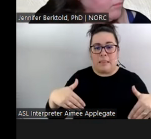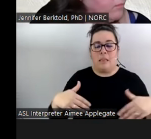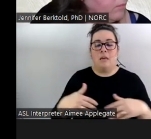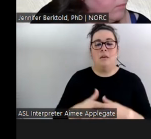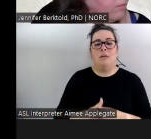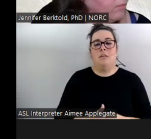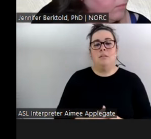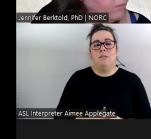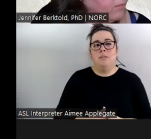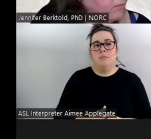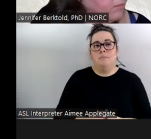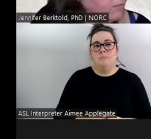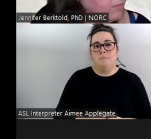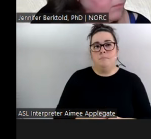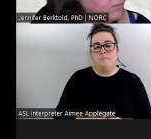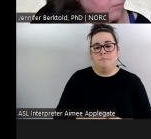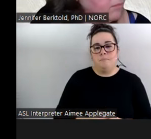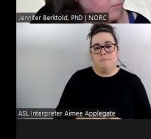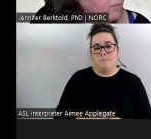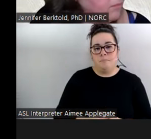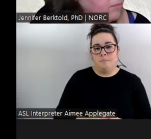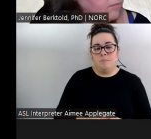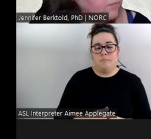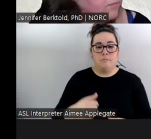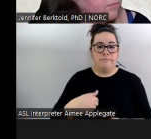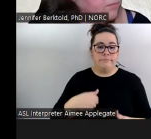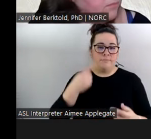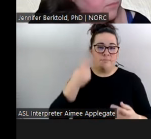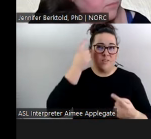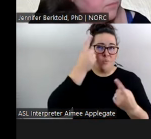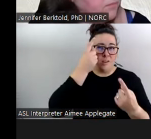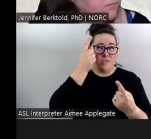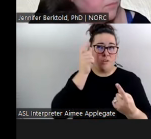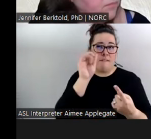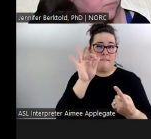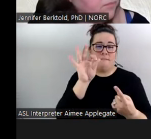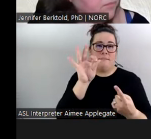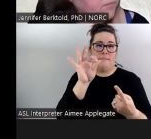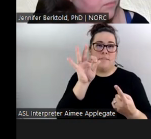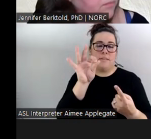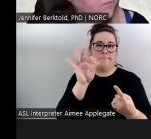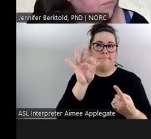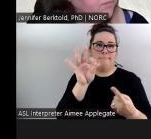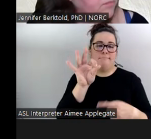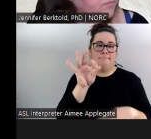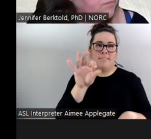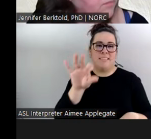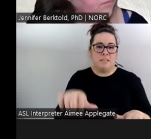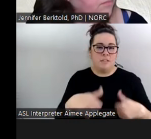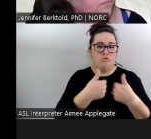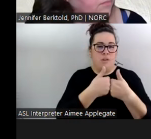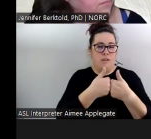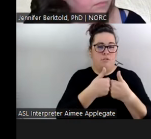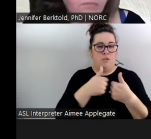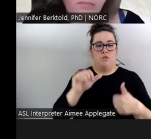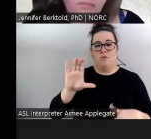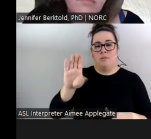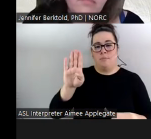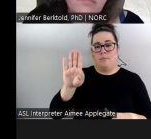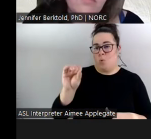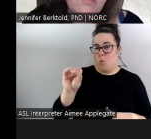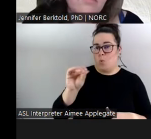another hurdle that maybe CBOs aren't willing to take on